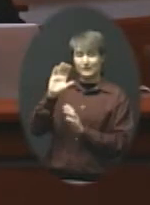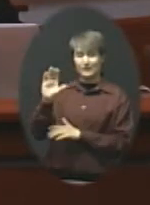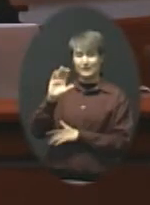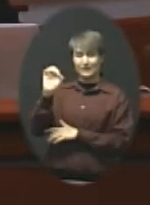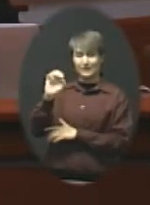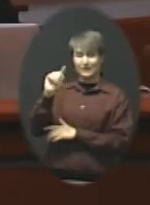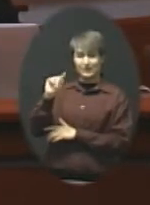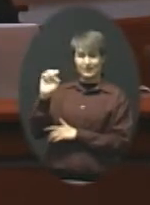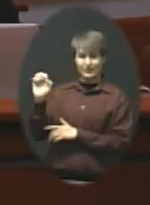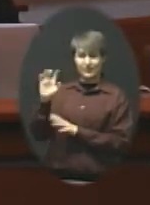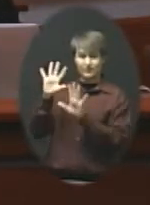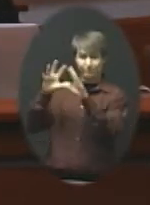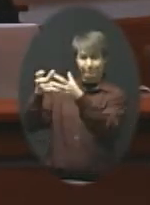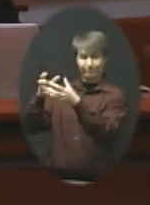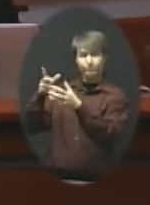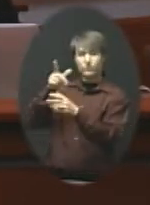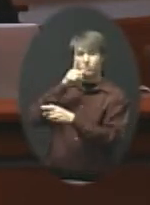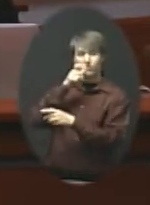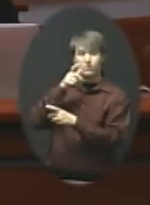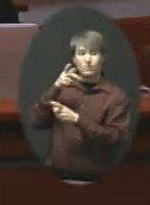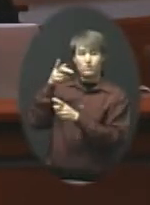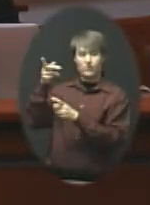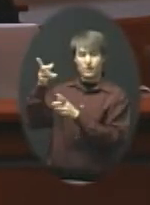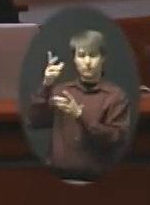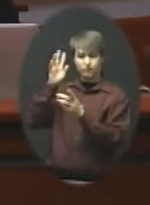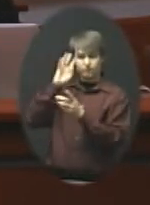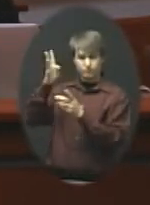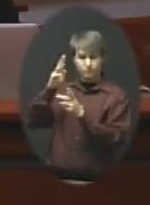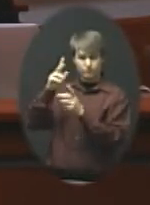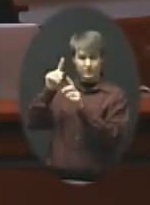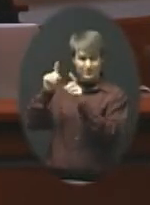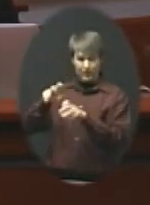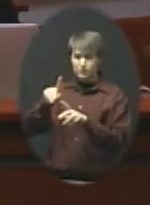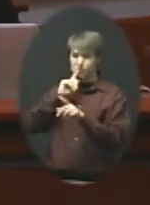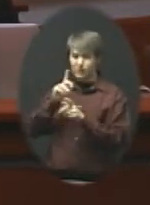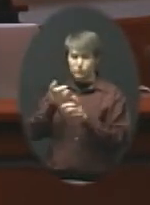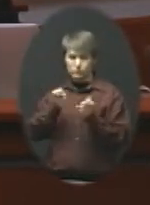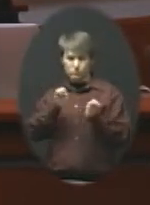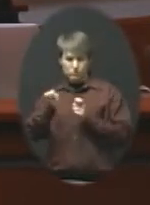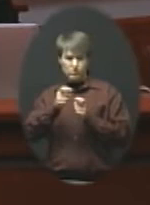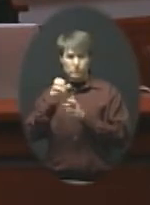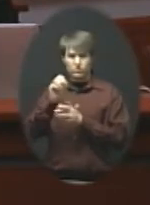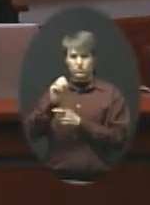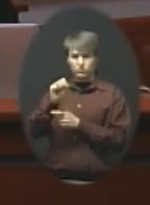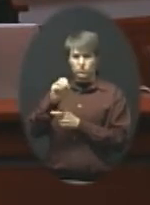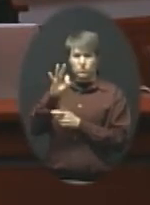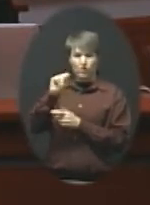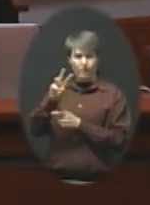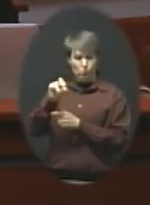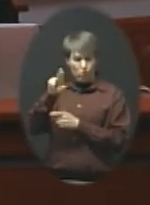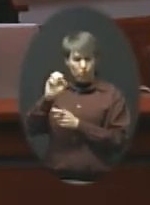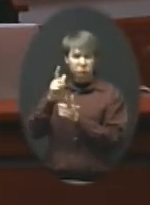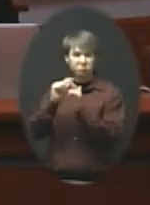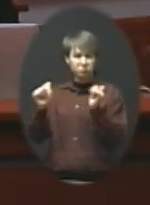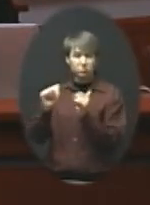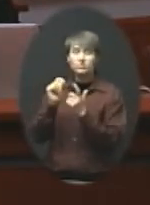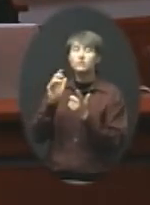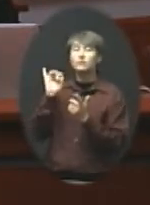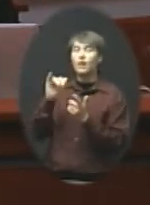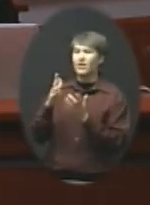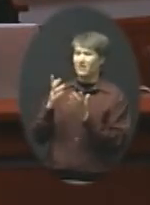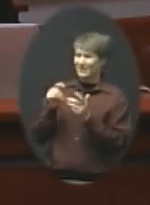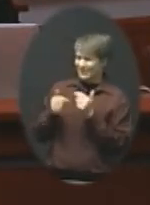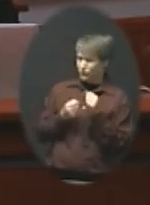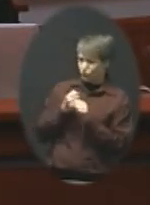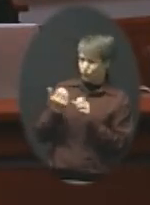the consortium that has devised the tests and actually operate the software and so forth, it's new this